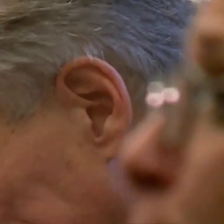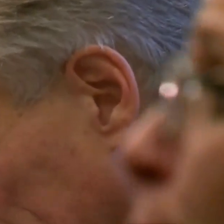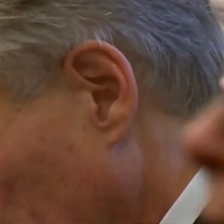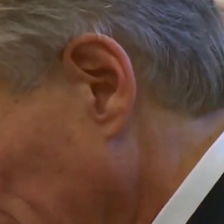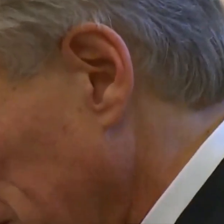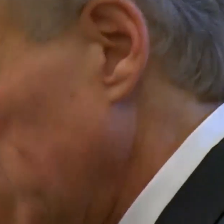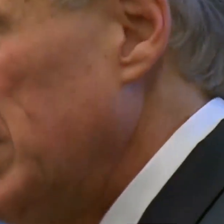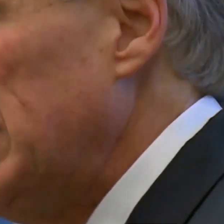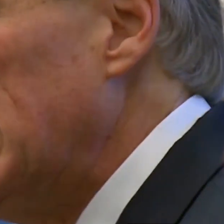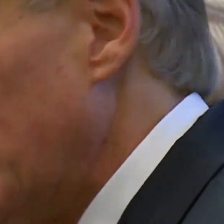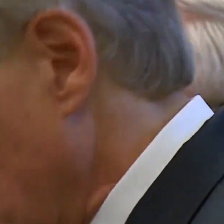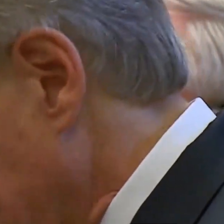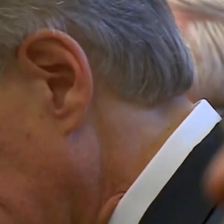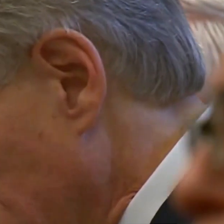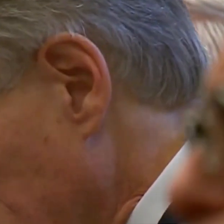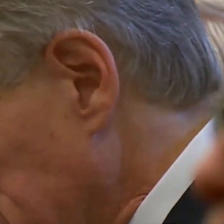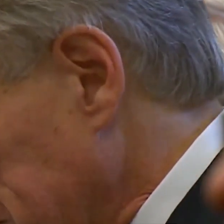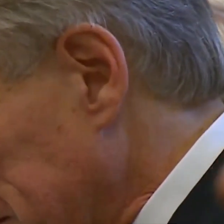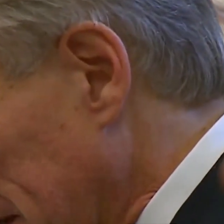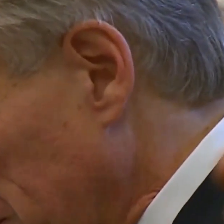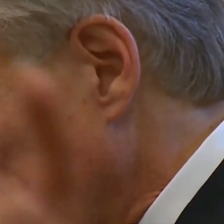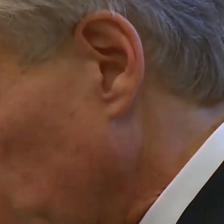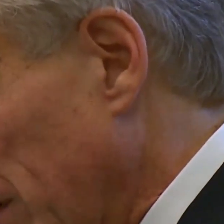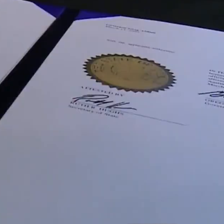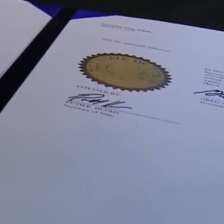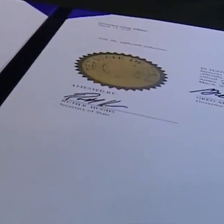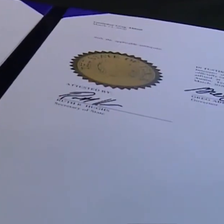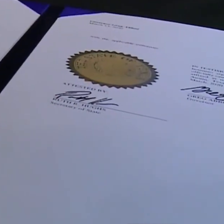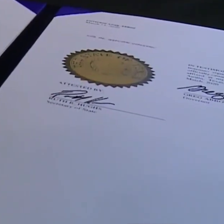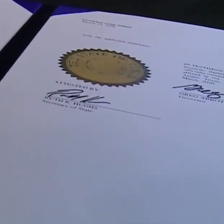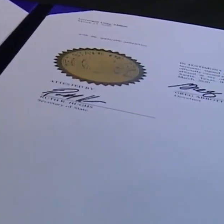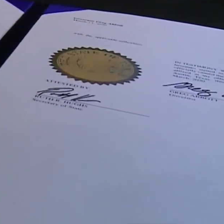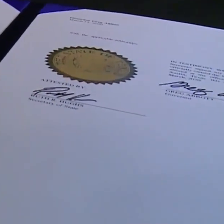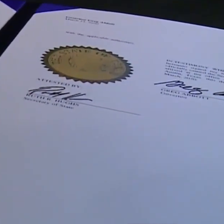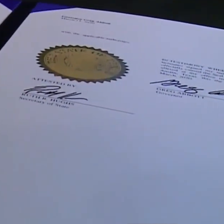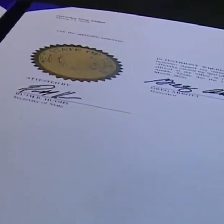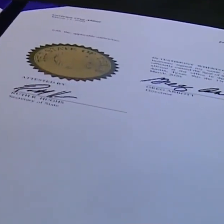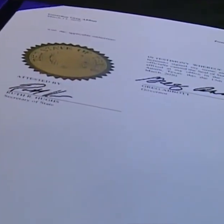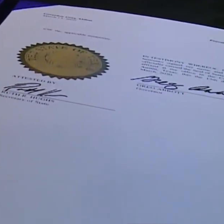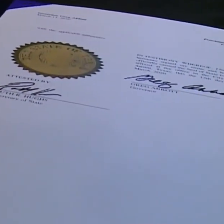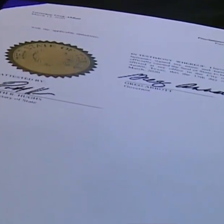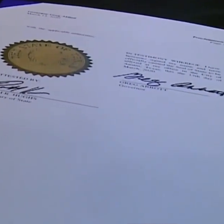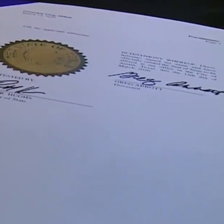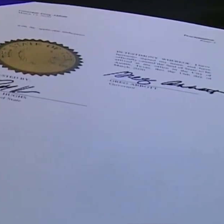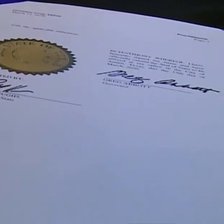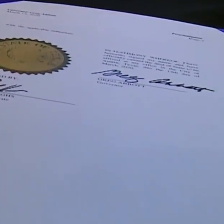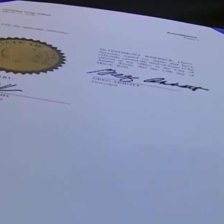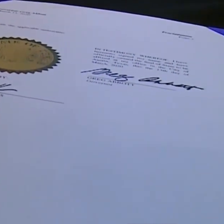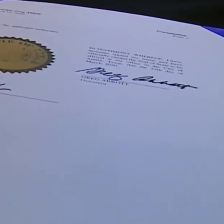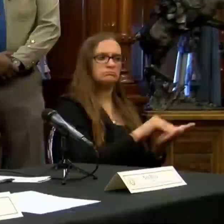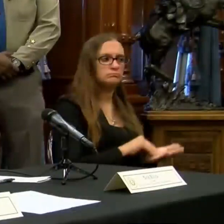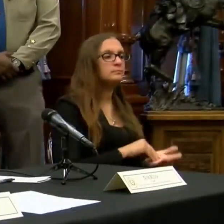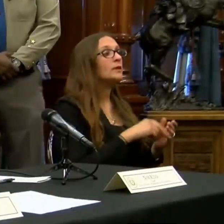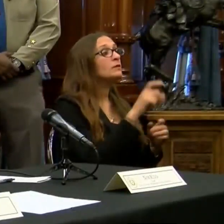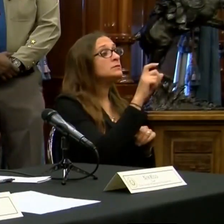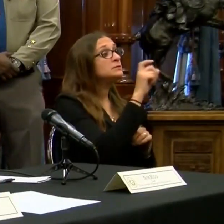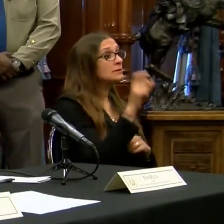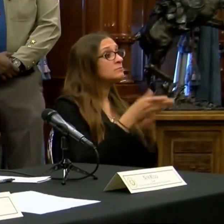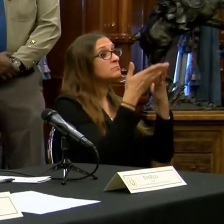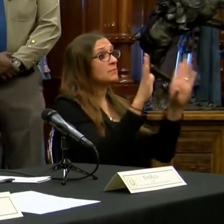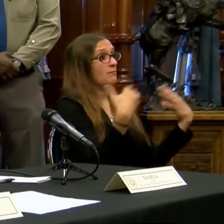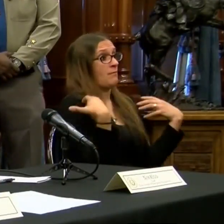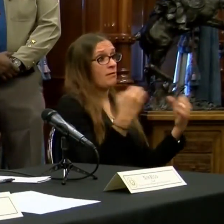through H1N1, and we're going to make it through this together as well. He also updated Texans on the state's testing capabilities. Texas